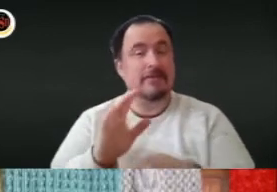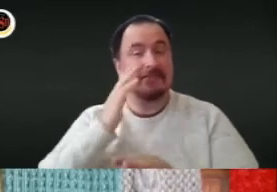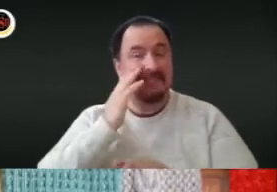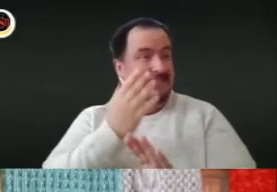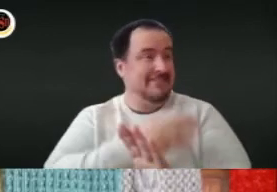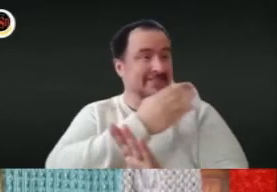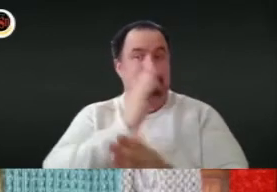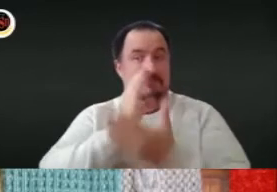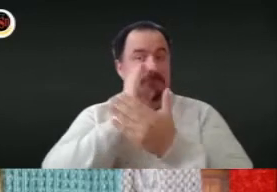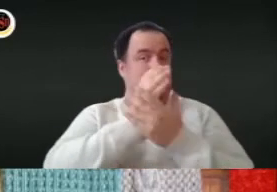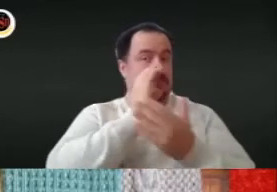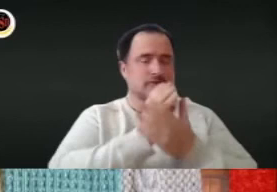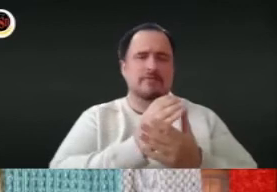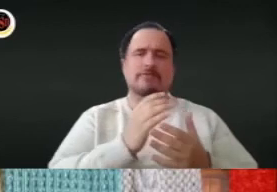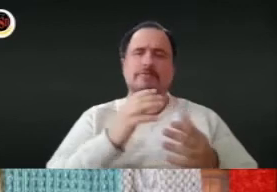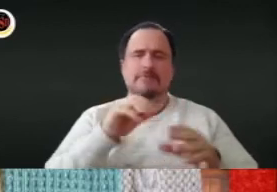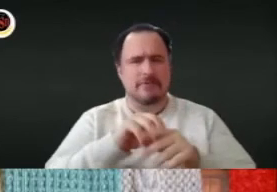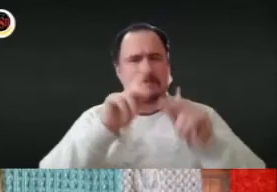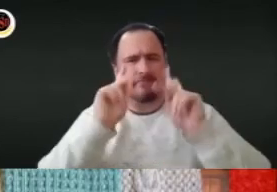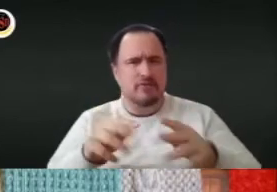few more pictures.